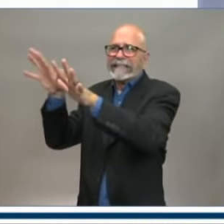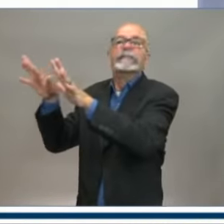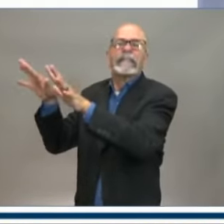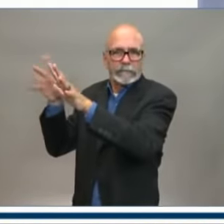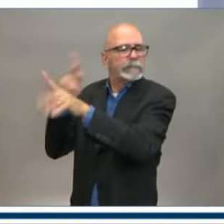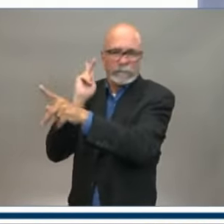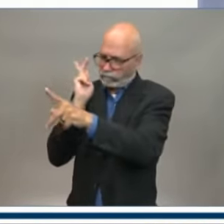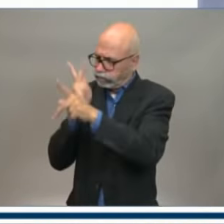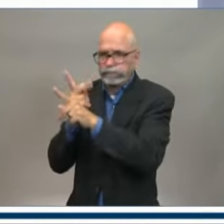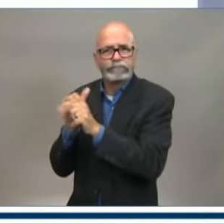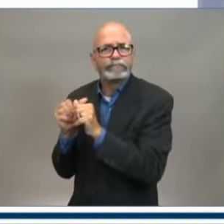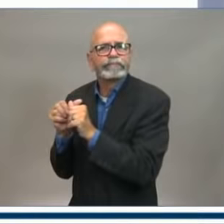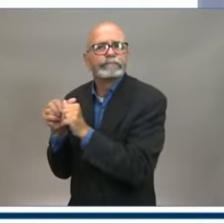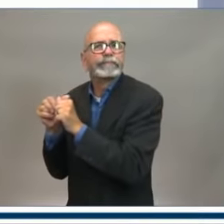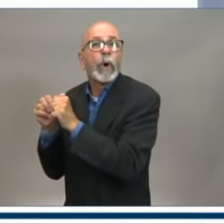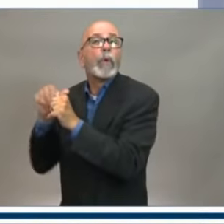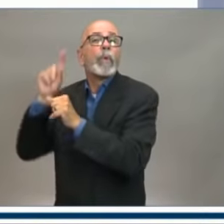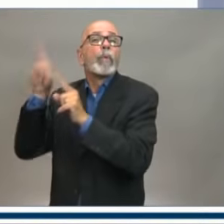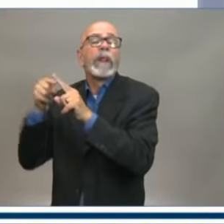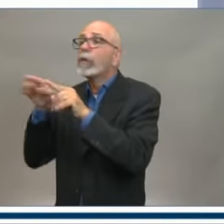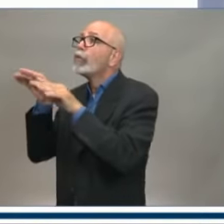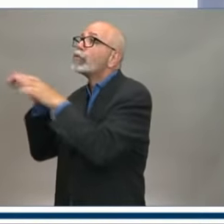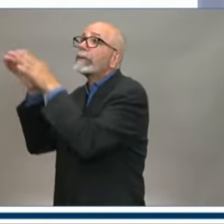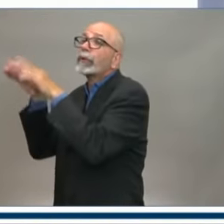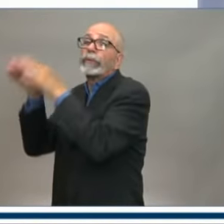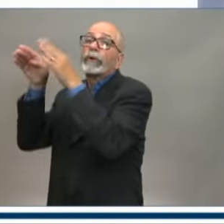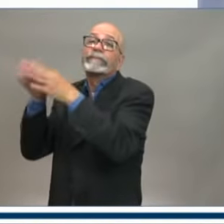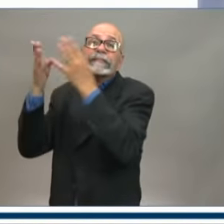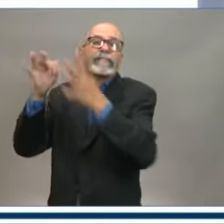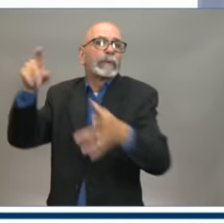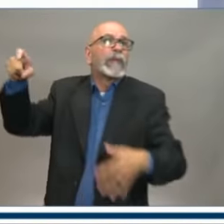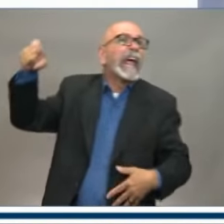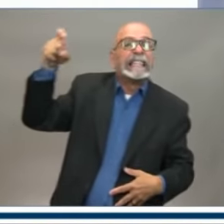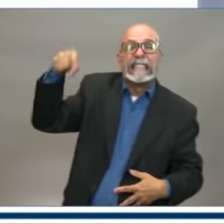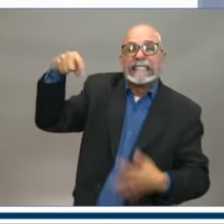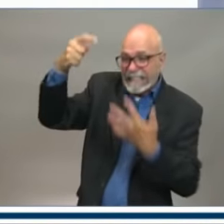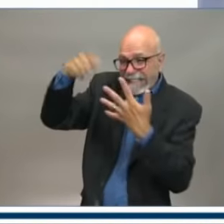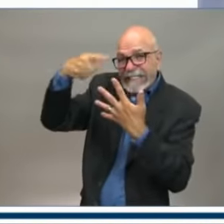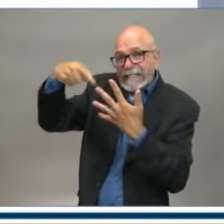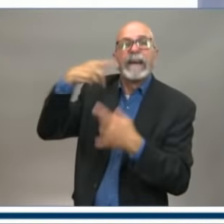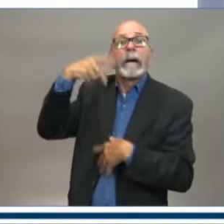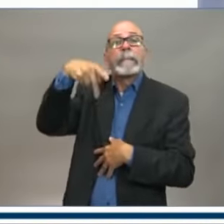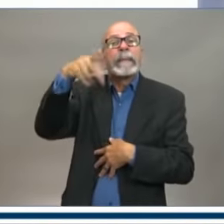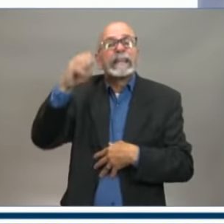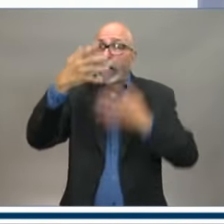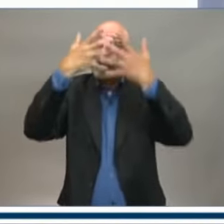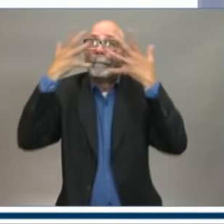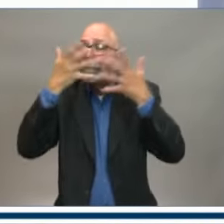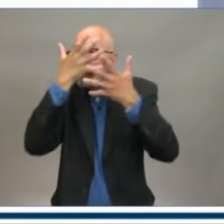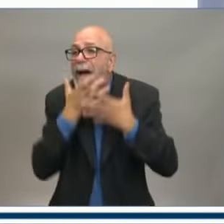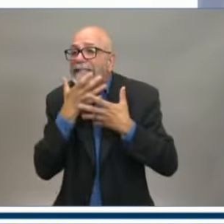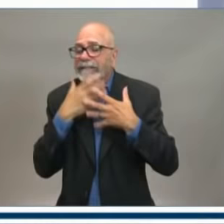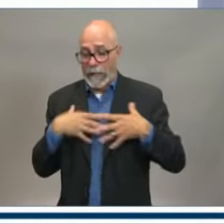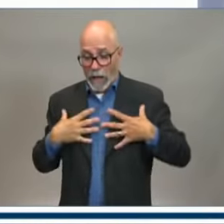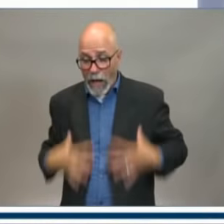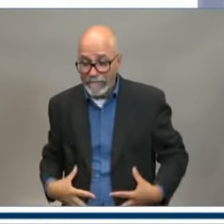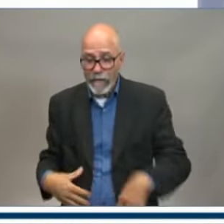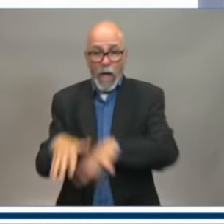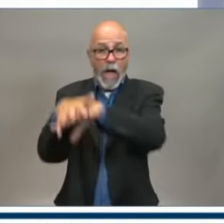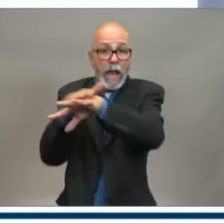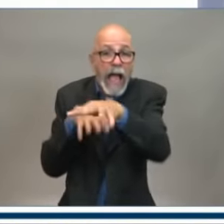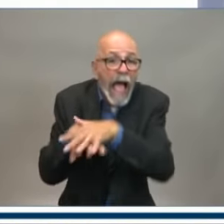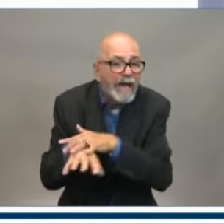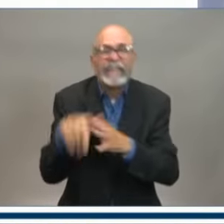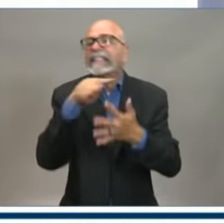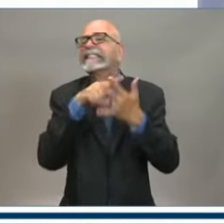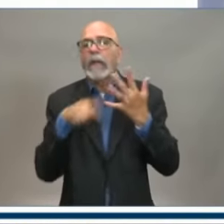see things open up when it comes to PPE. Looking at the manufacturing capabilities of Atlantic Canadian firms who've stepped up, many of whom have contracted